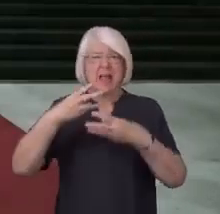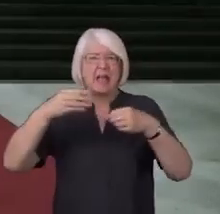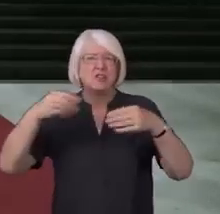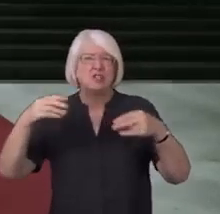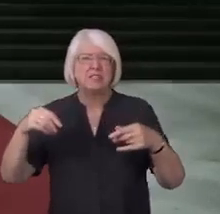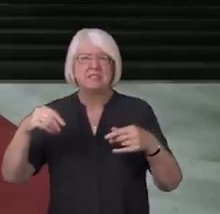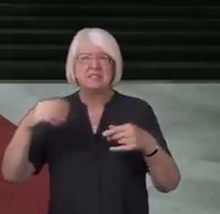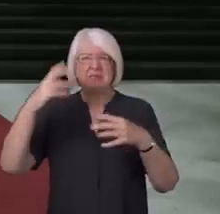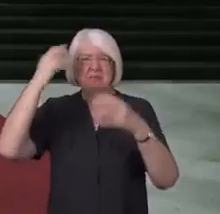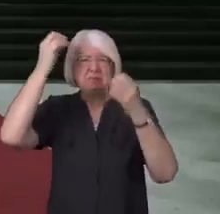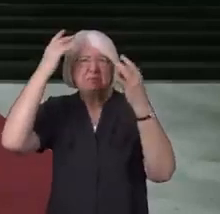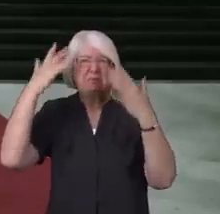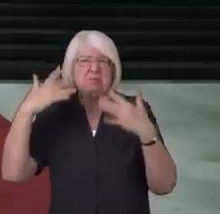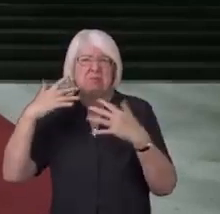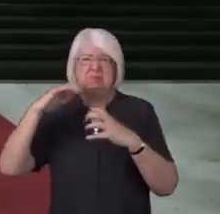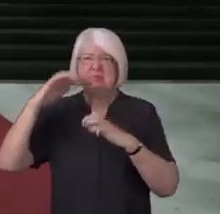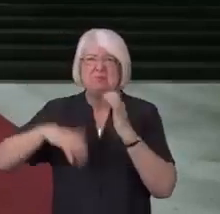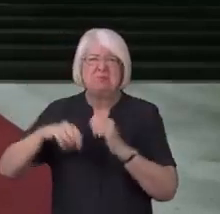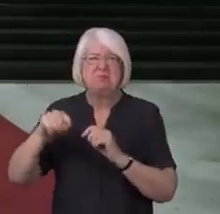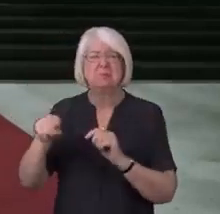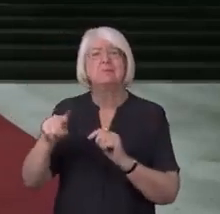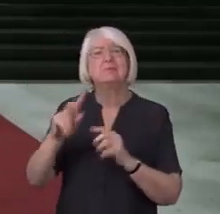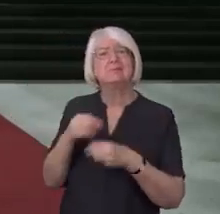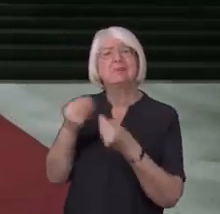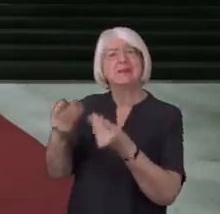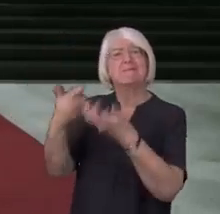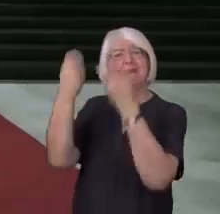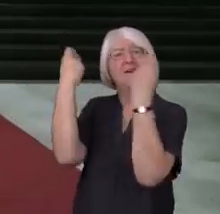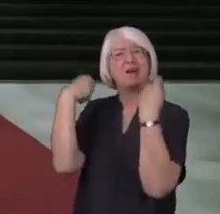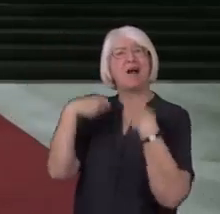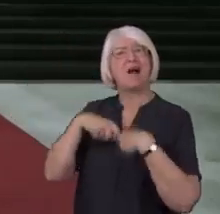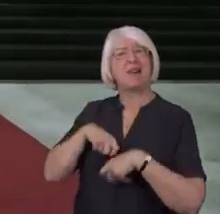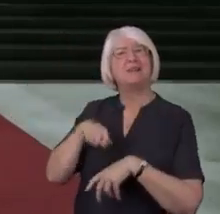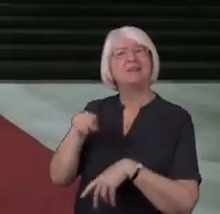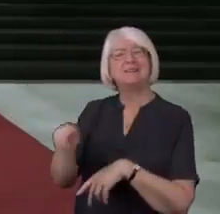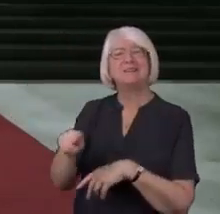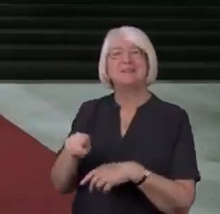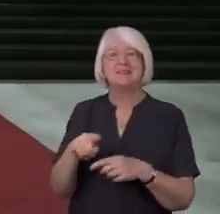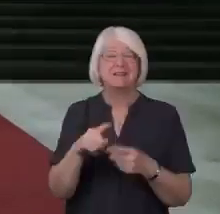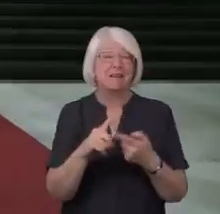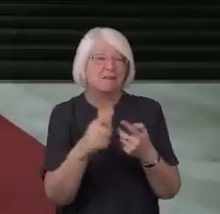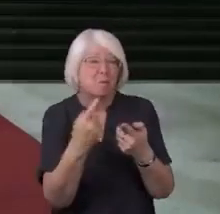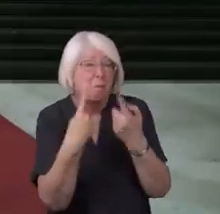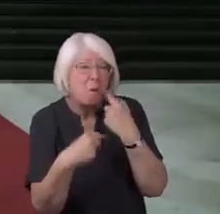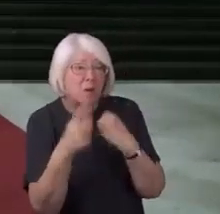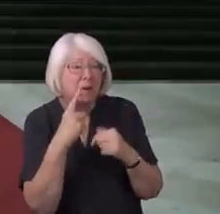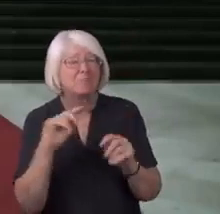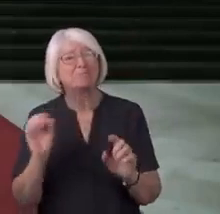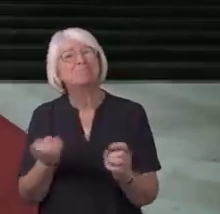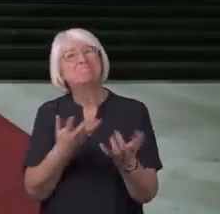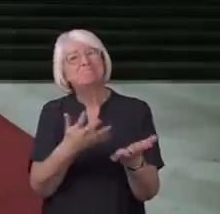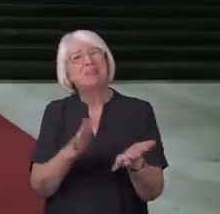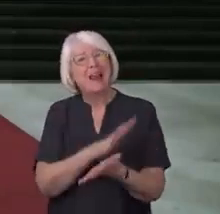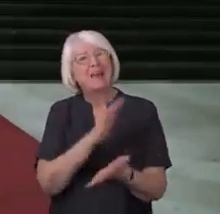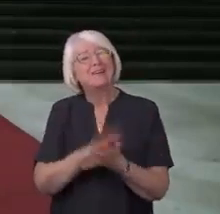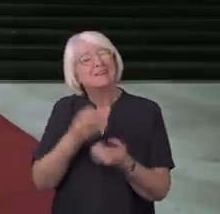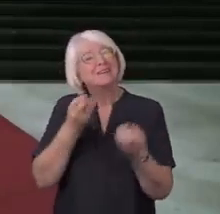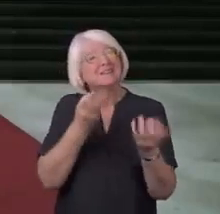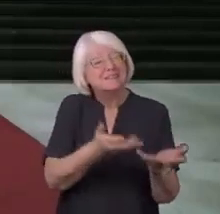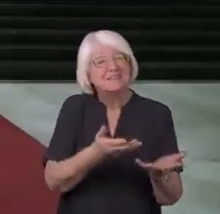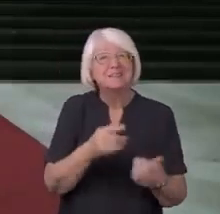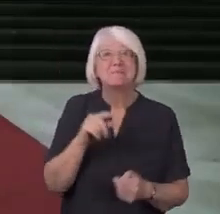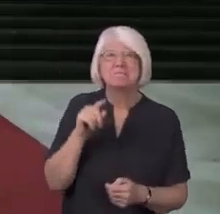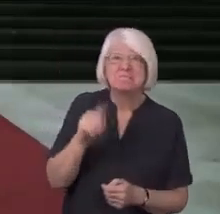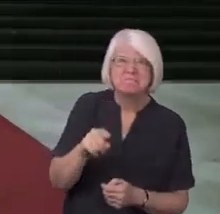of ashes, the oil of gladness instead of mourning, the mantle of